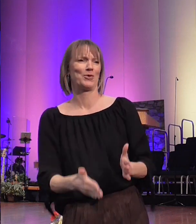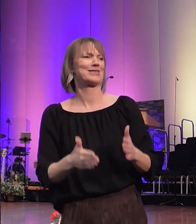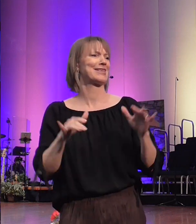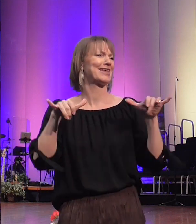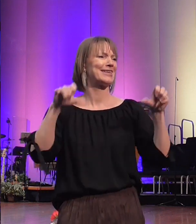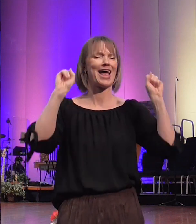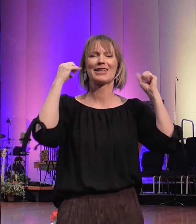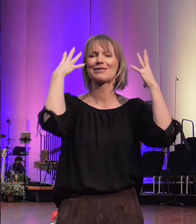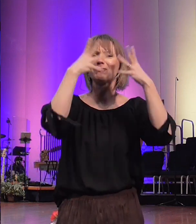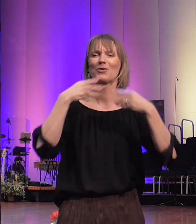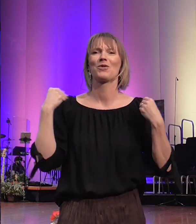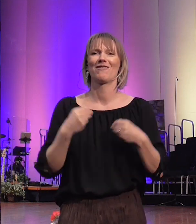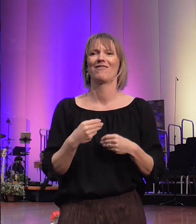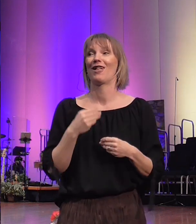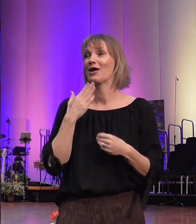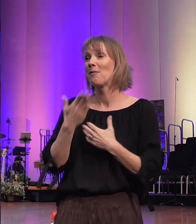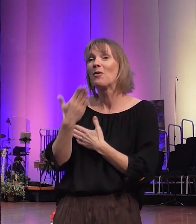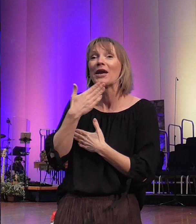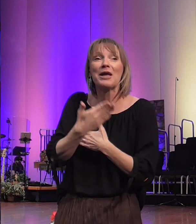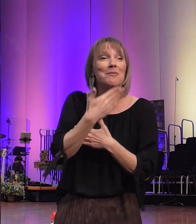Yes, beautiful.